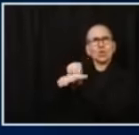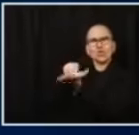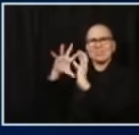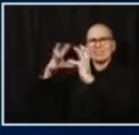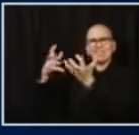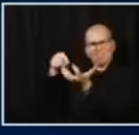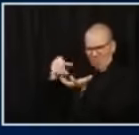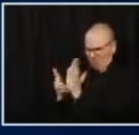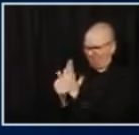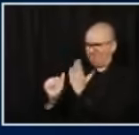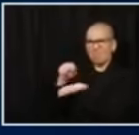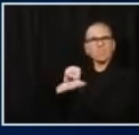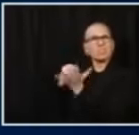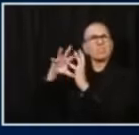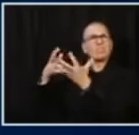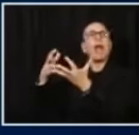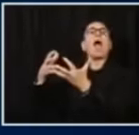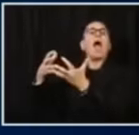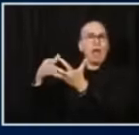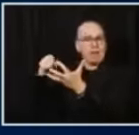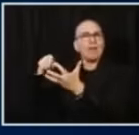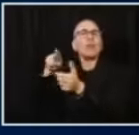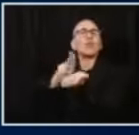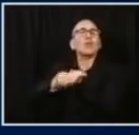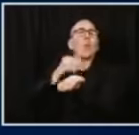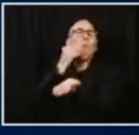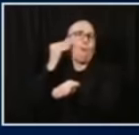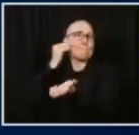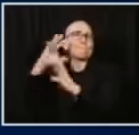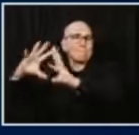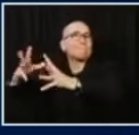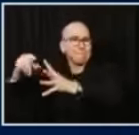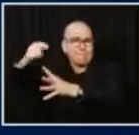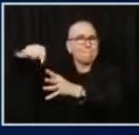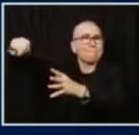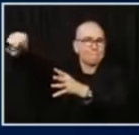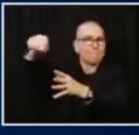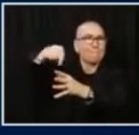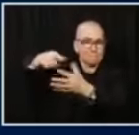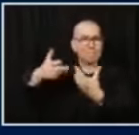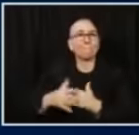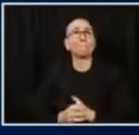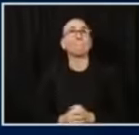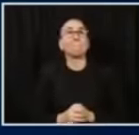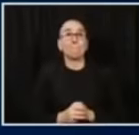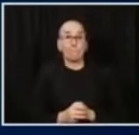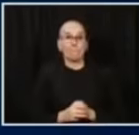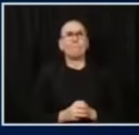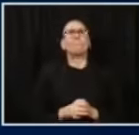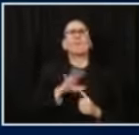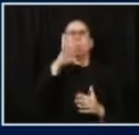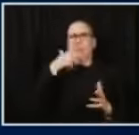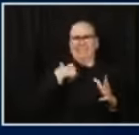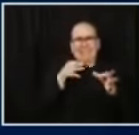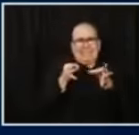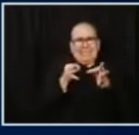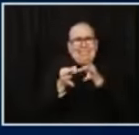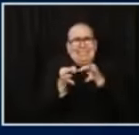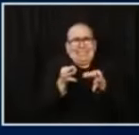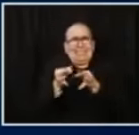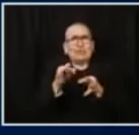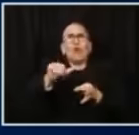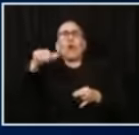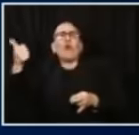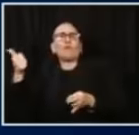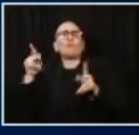priority group, we expand things a little bit more to include other healthcare personnel in hospitals, urgent care settings,